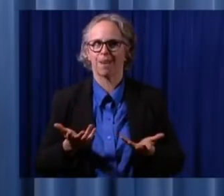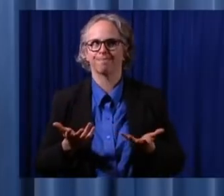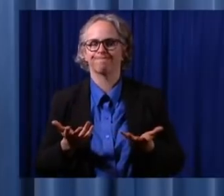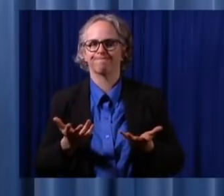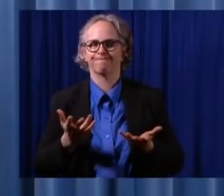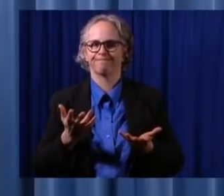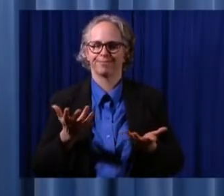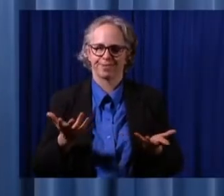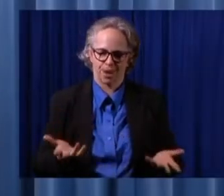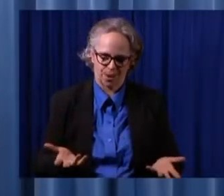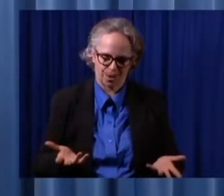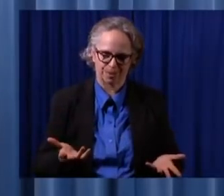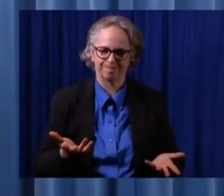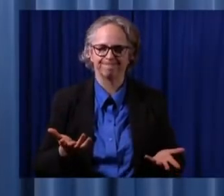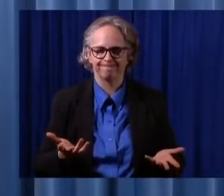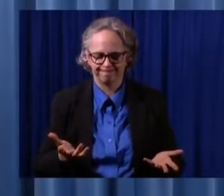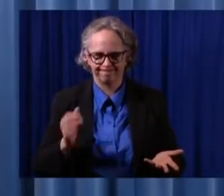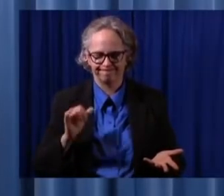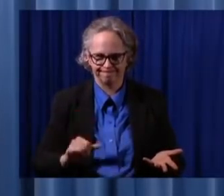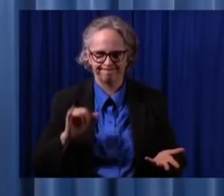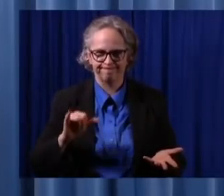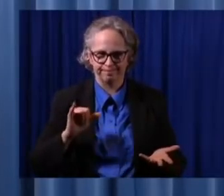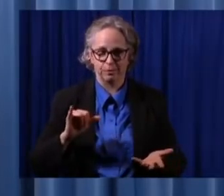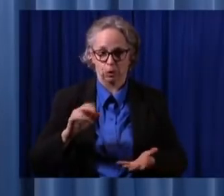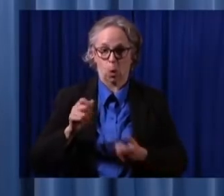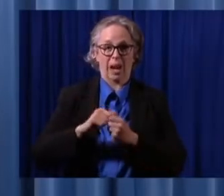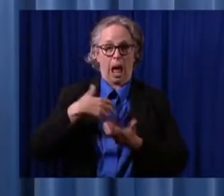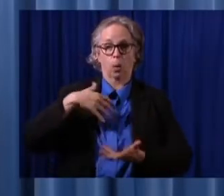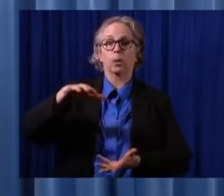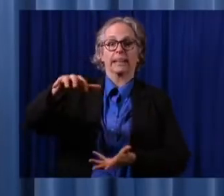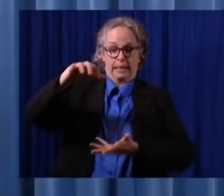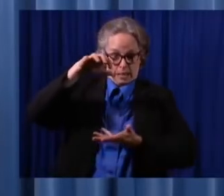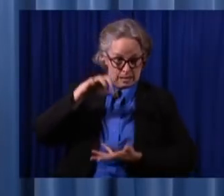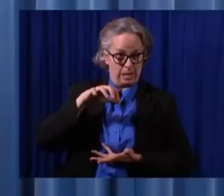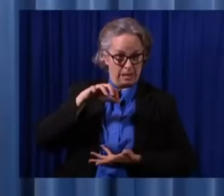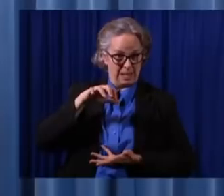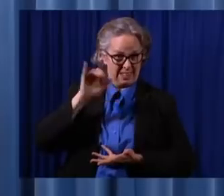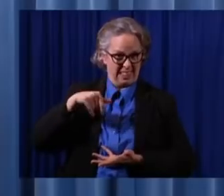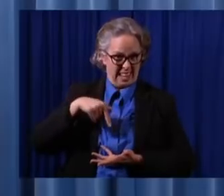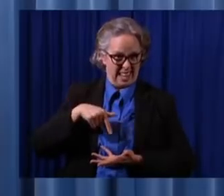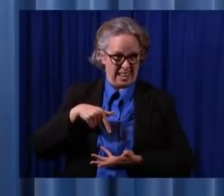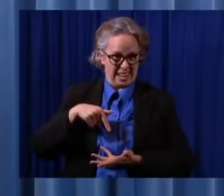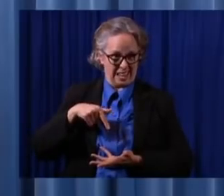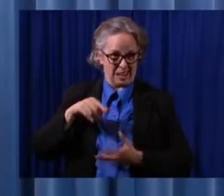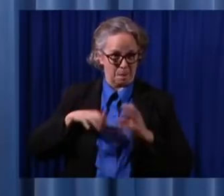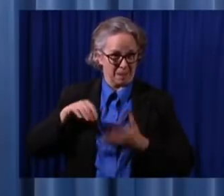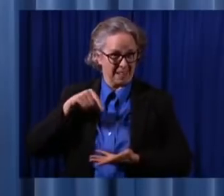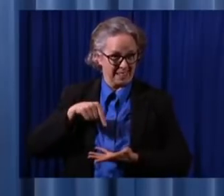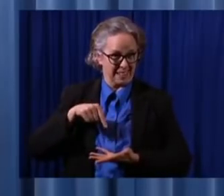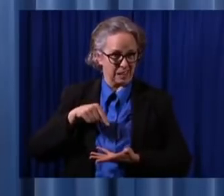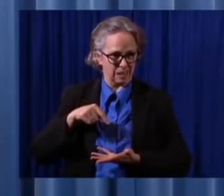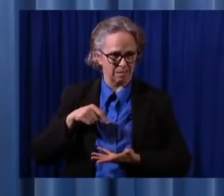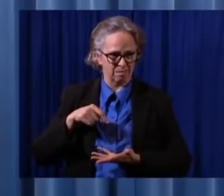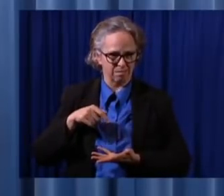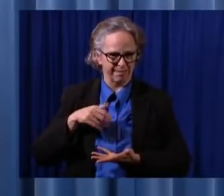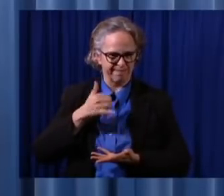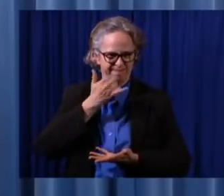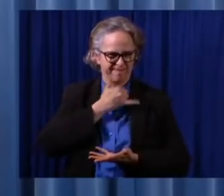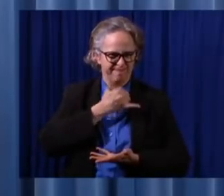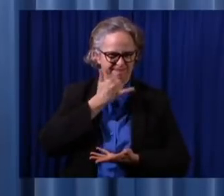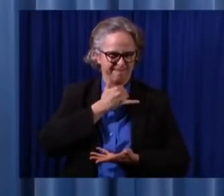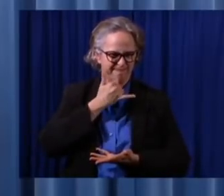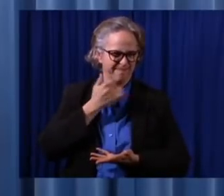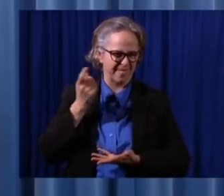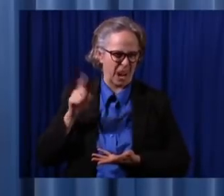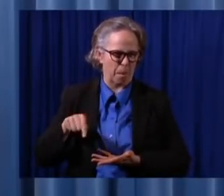So, you're going to make errors as you move forward. As you fight a pandemic, things are